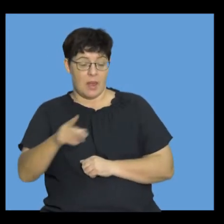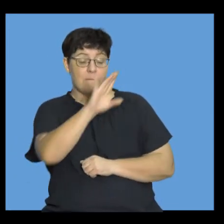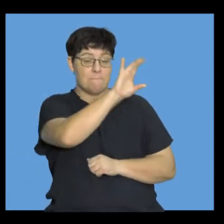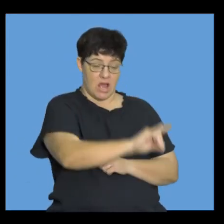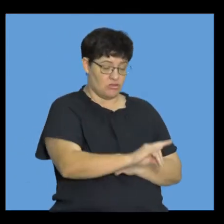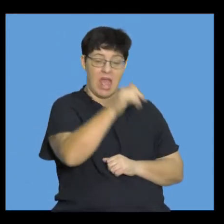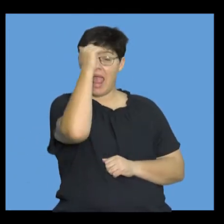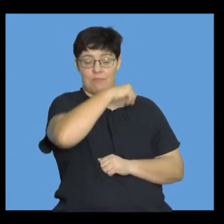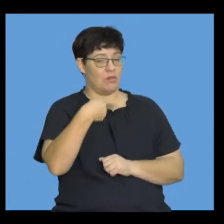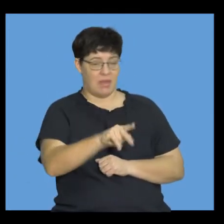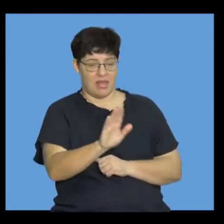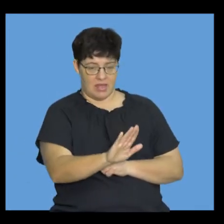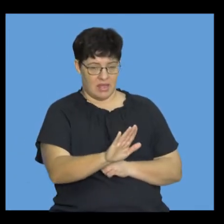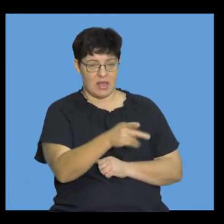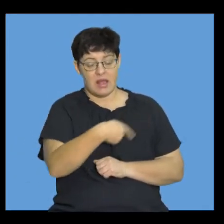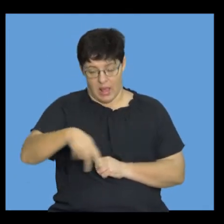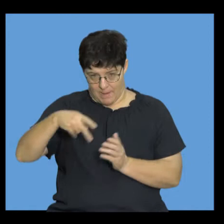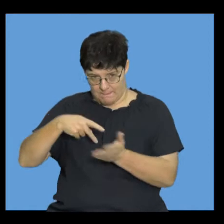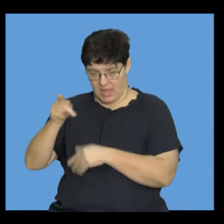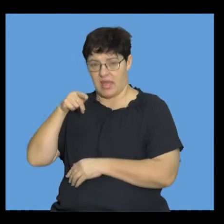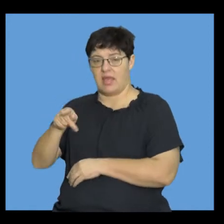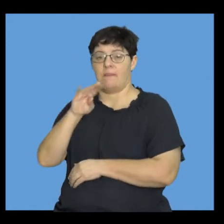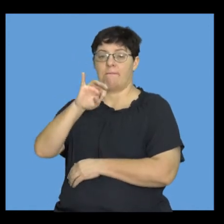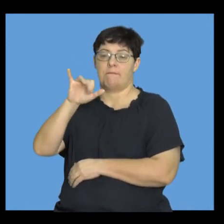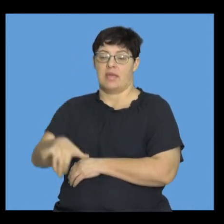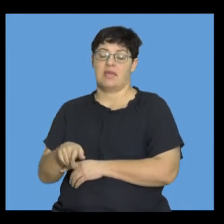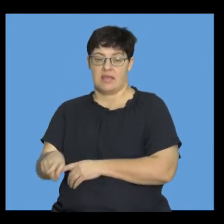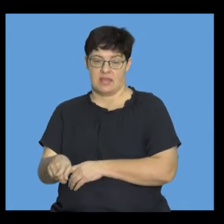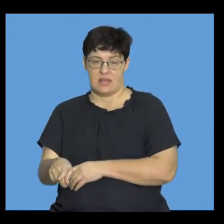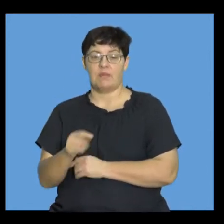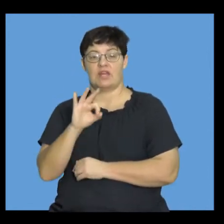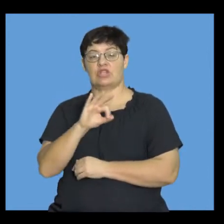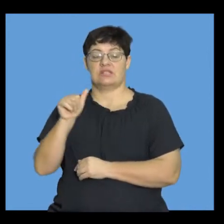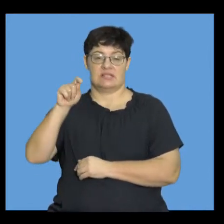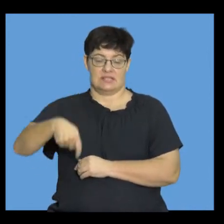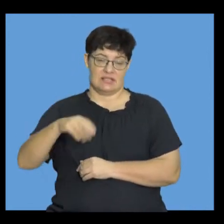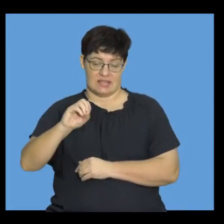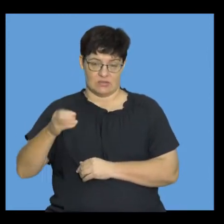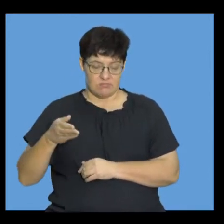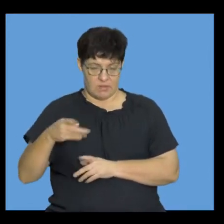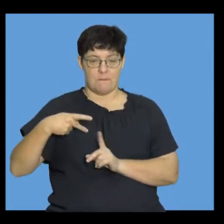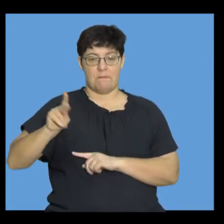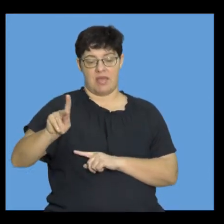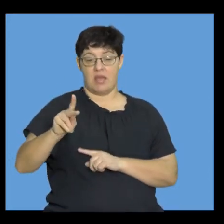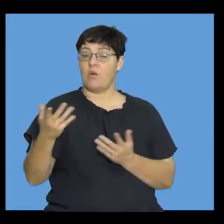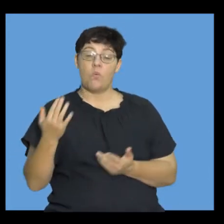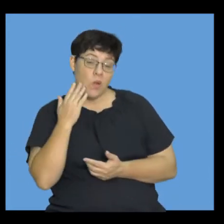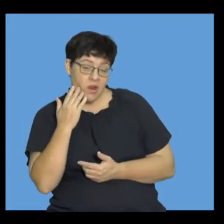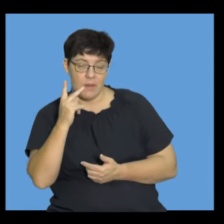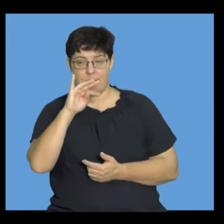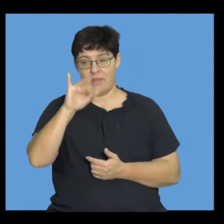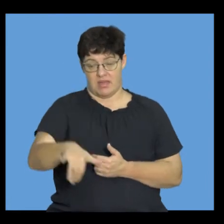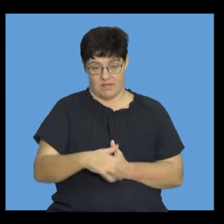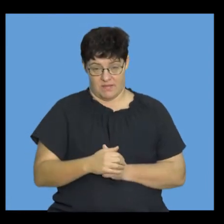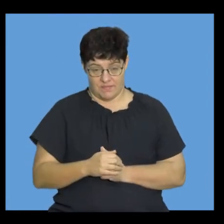April or her in April. I'll pay the amount in May. There's my 36,000 that will be paid in May. So my